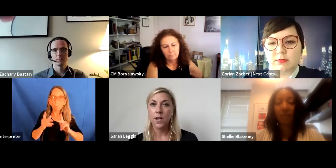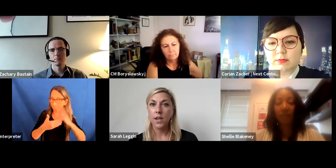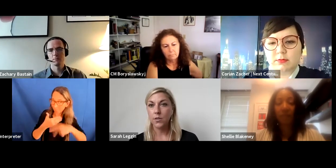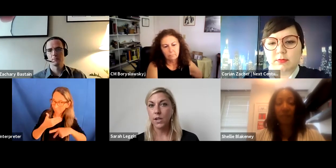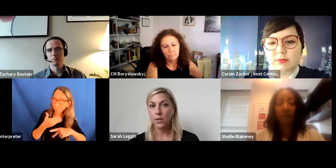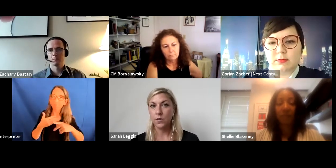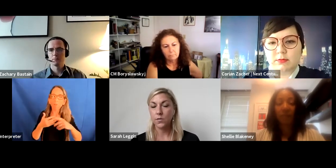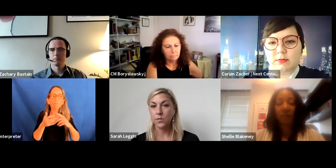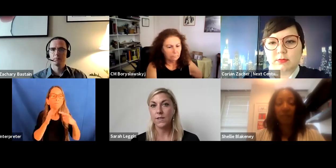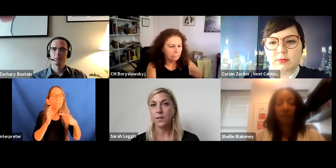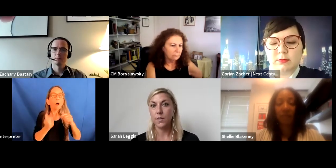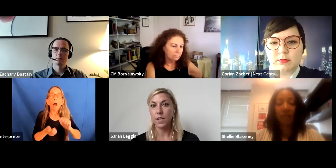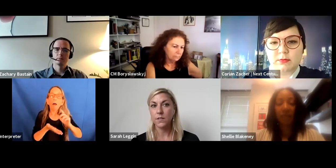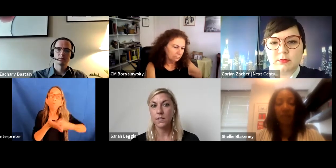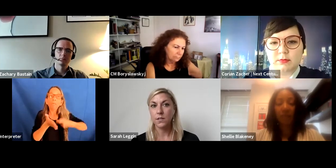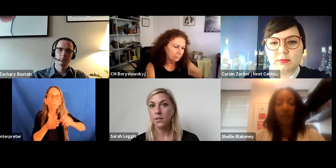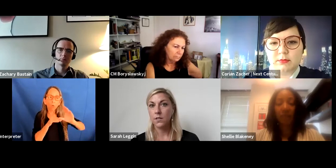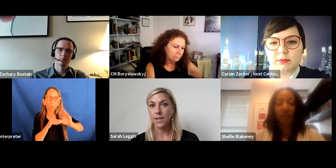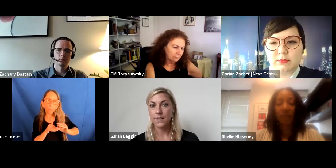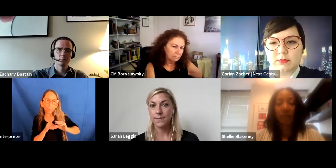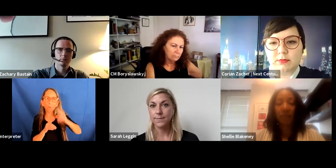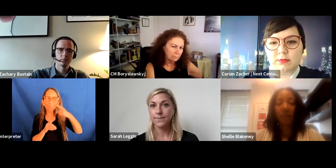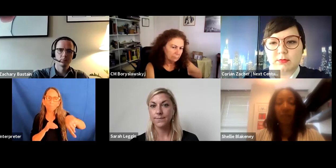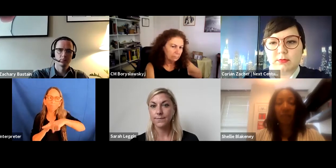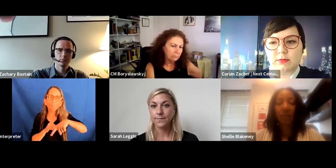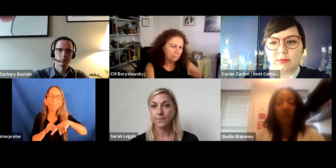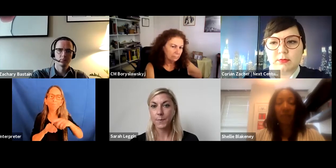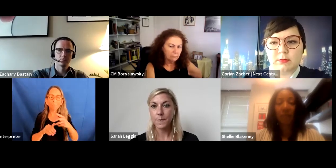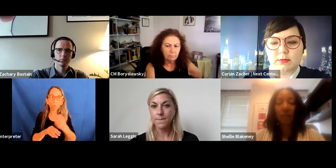consumers, including those with disabilities. Thanks.